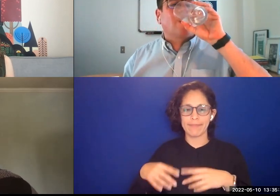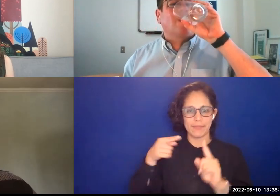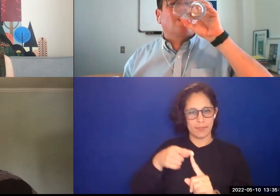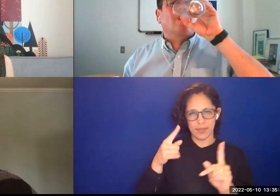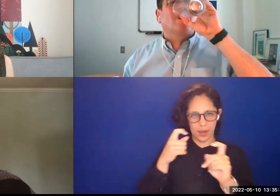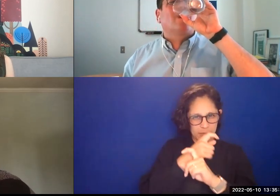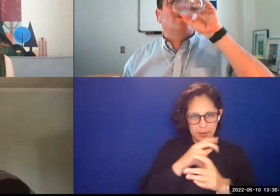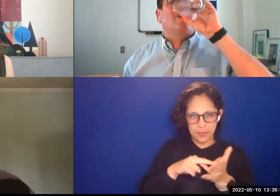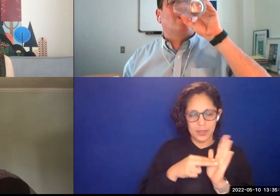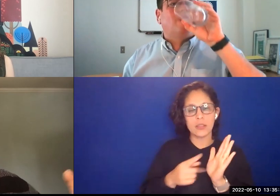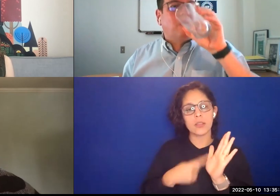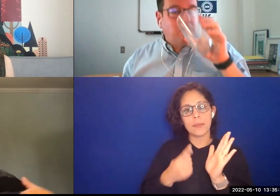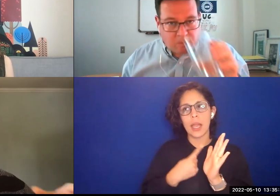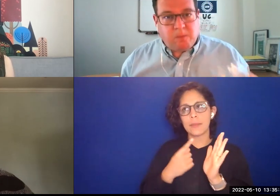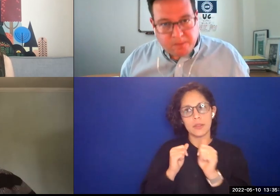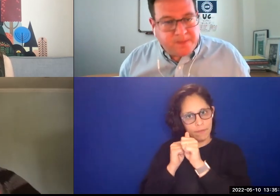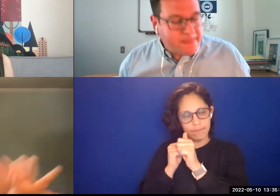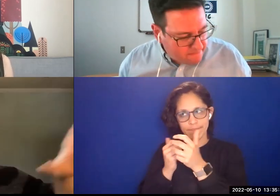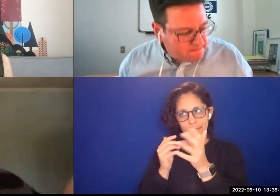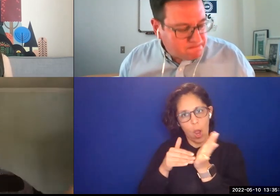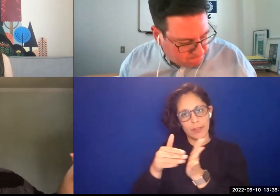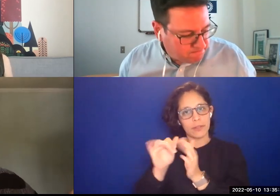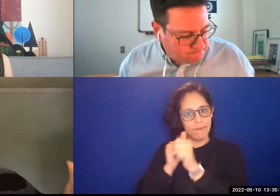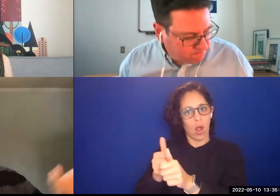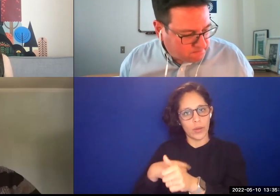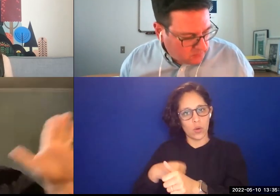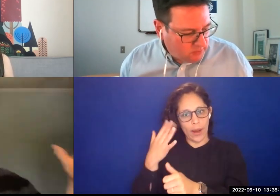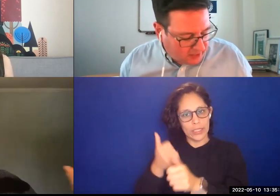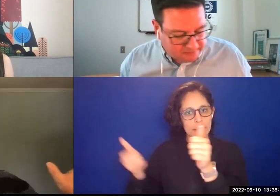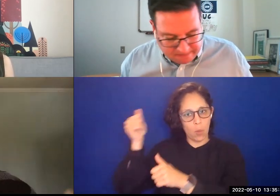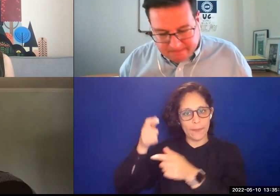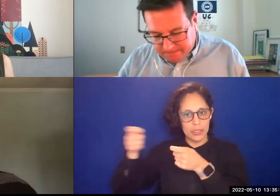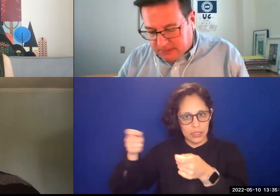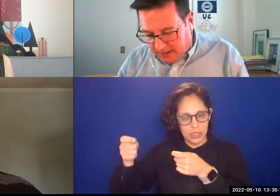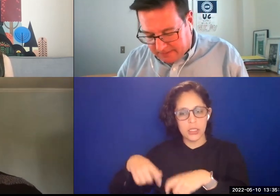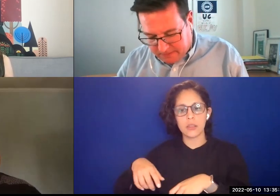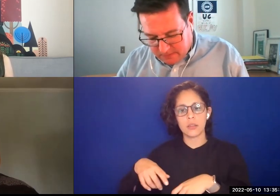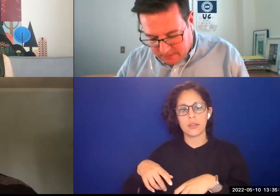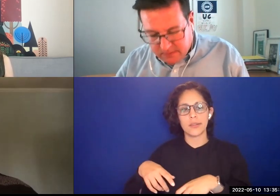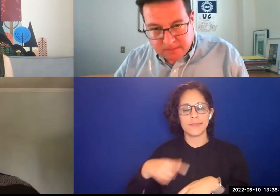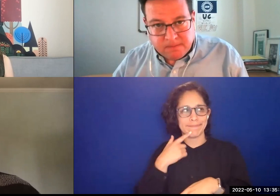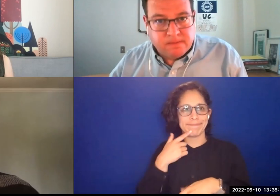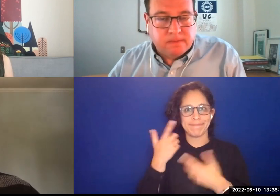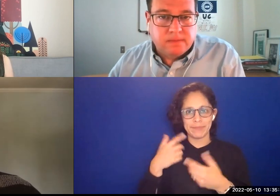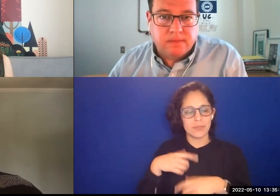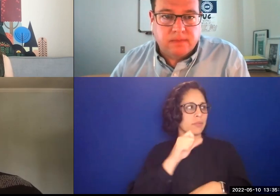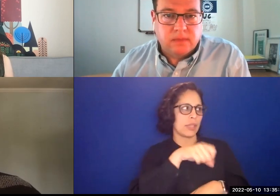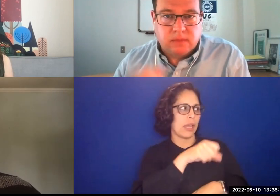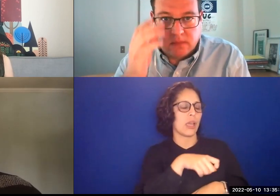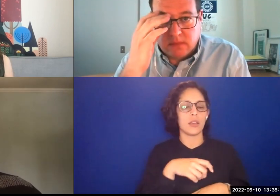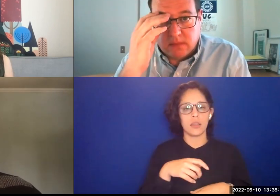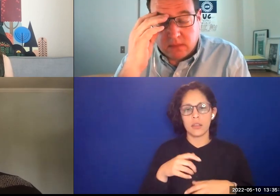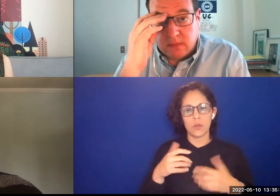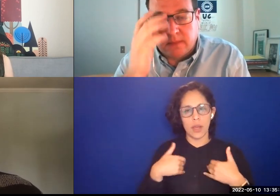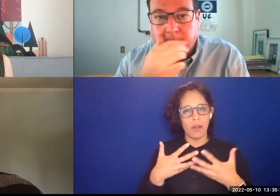oftentimes complicit with white supremacy. it's obviously a vast landscape. Yeah. And there are lots